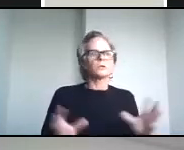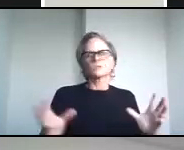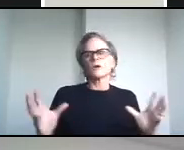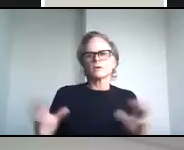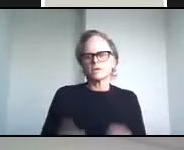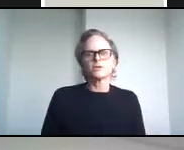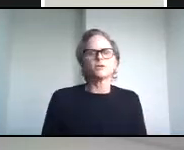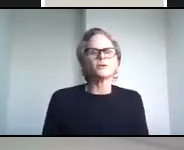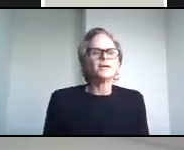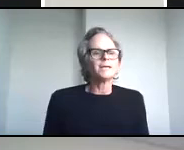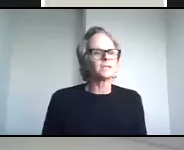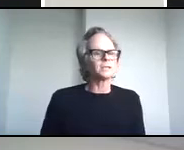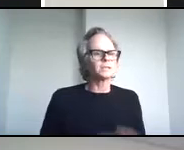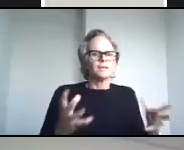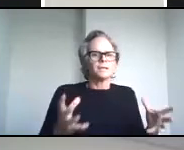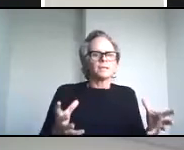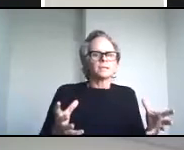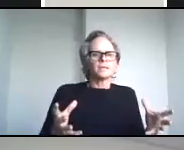of brutalist architecture.